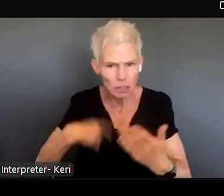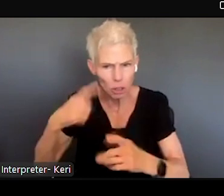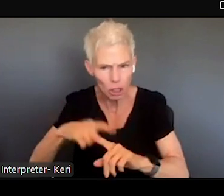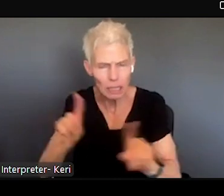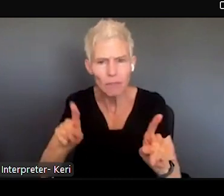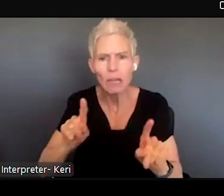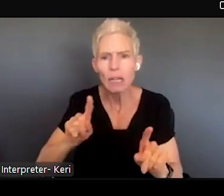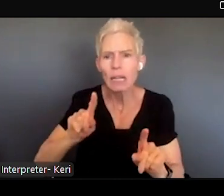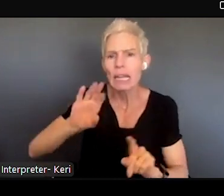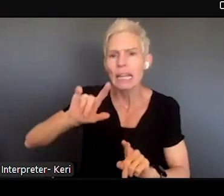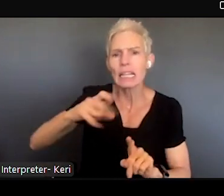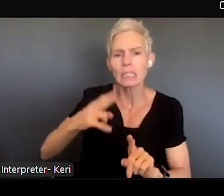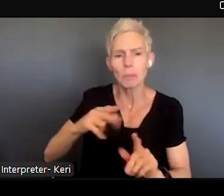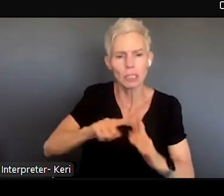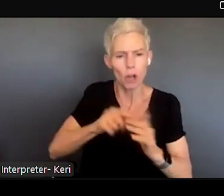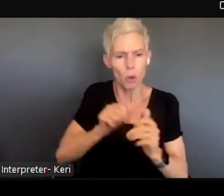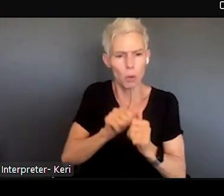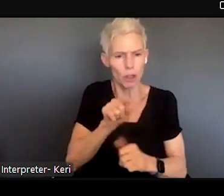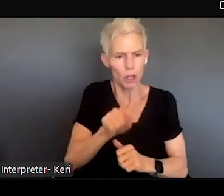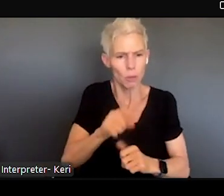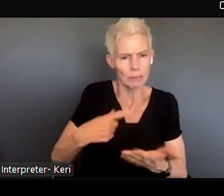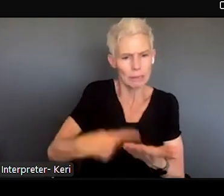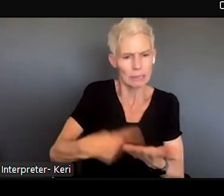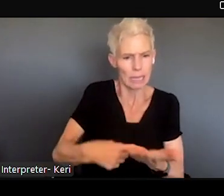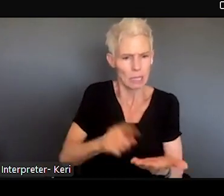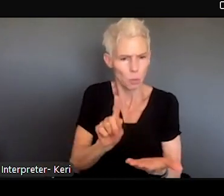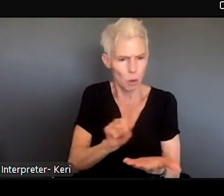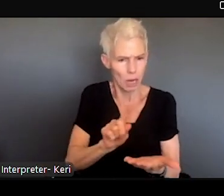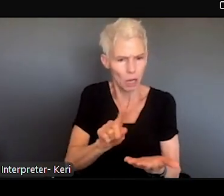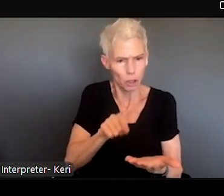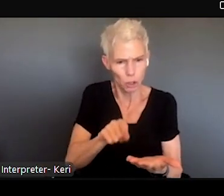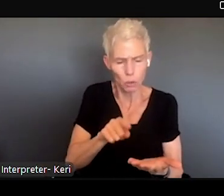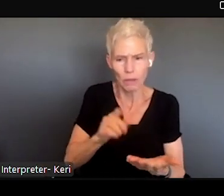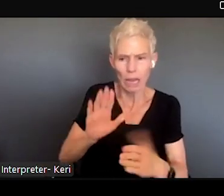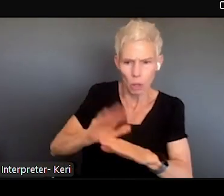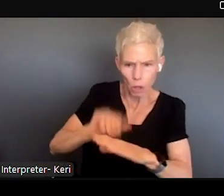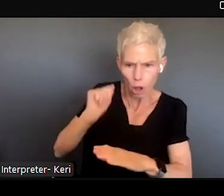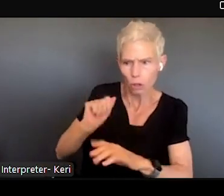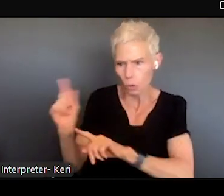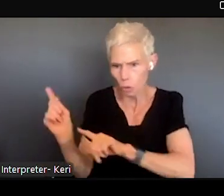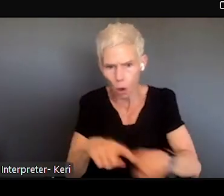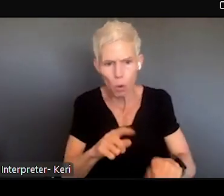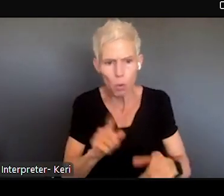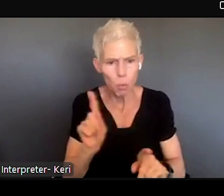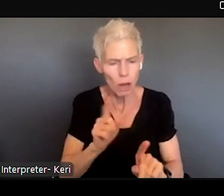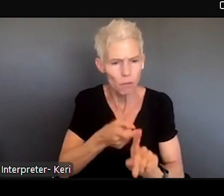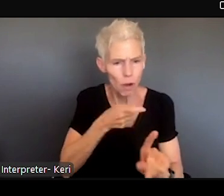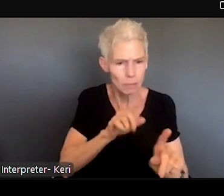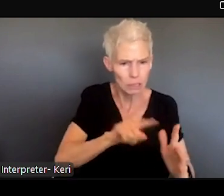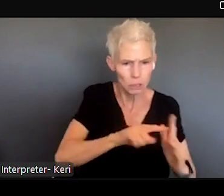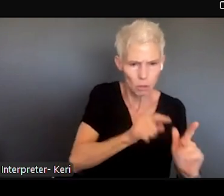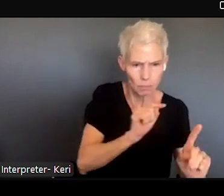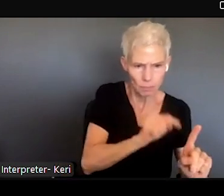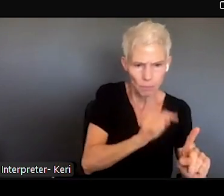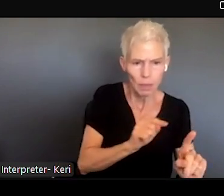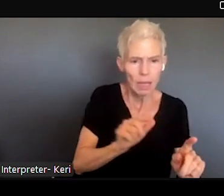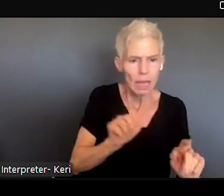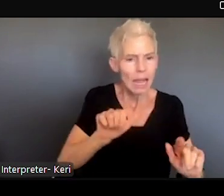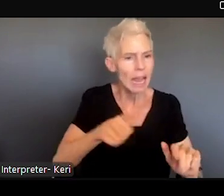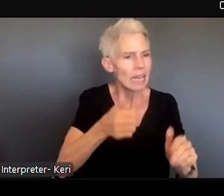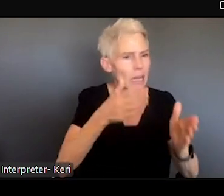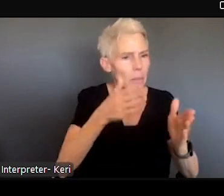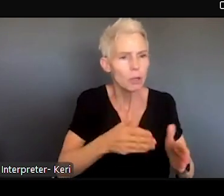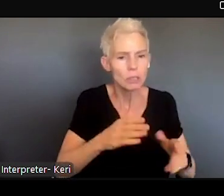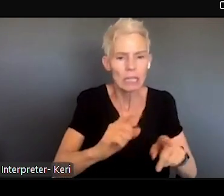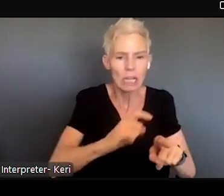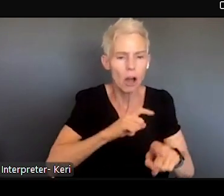Elizabeth, let's just start with you and kind of talk about where you guys get dispatched from. Mhm. So anyone can call our 988